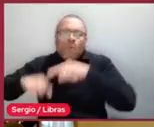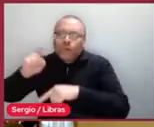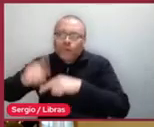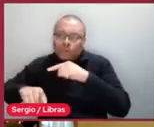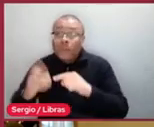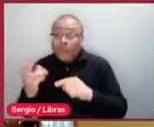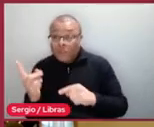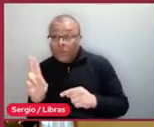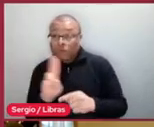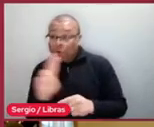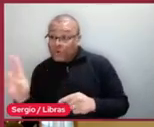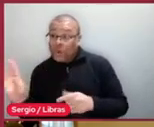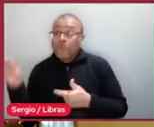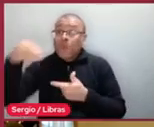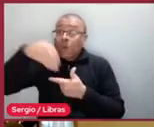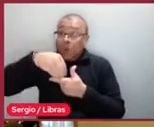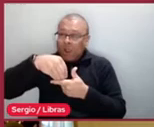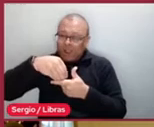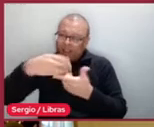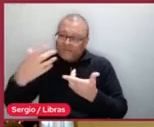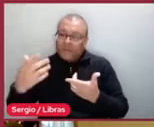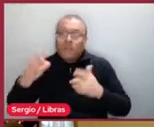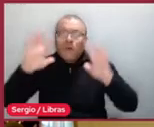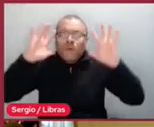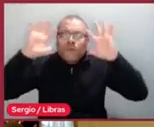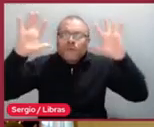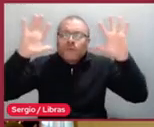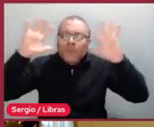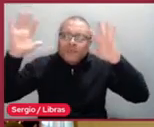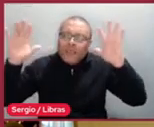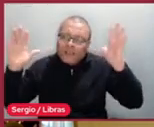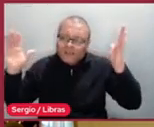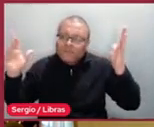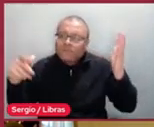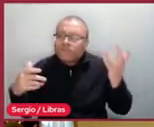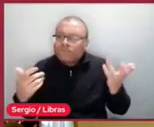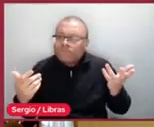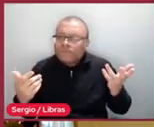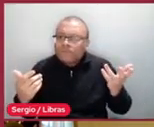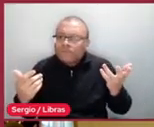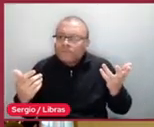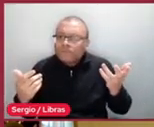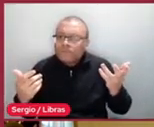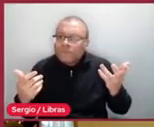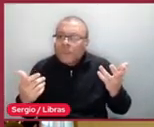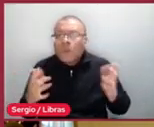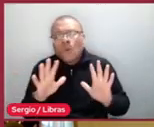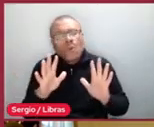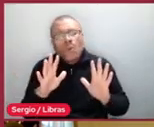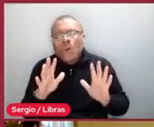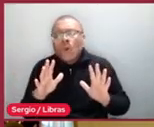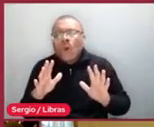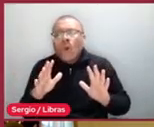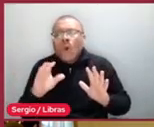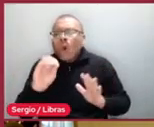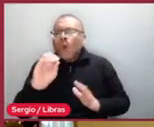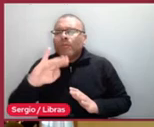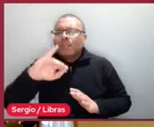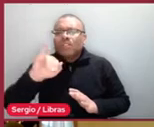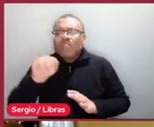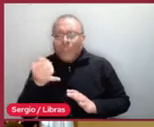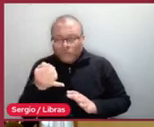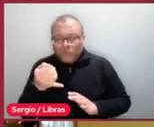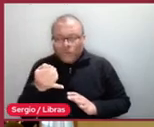and age inside the person. So imagining here a simple JSON object.